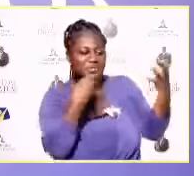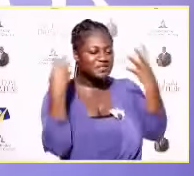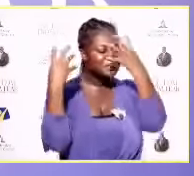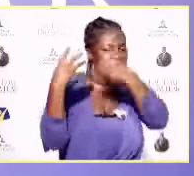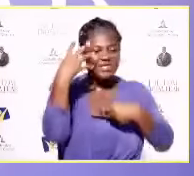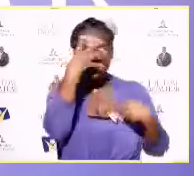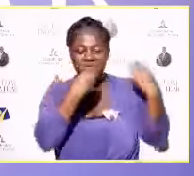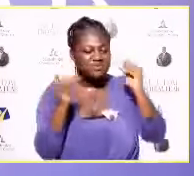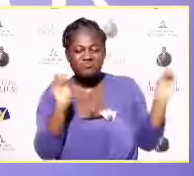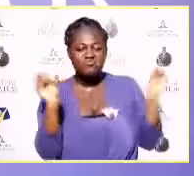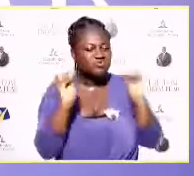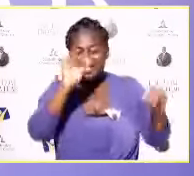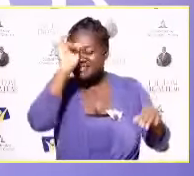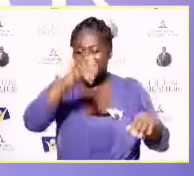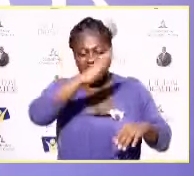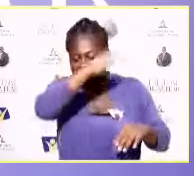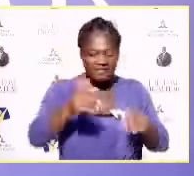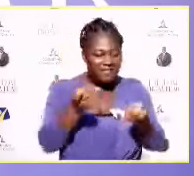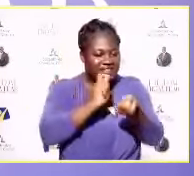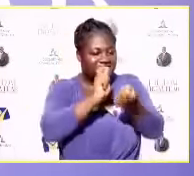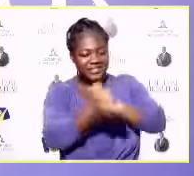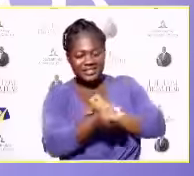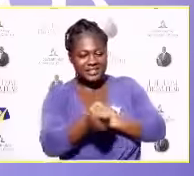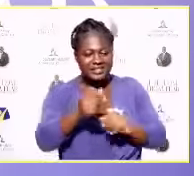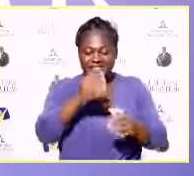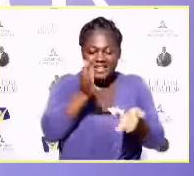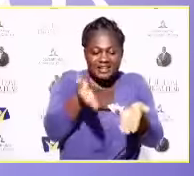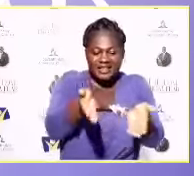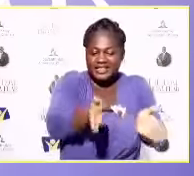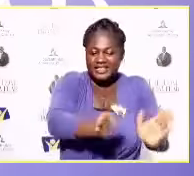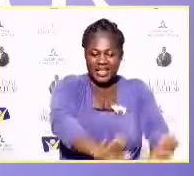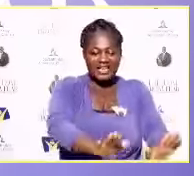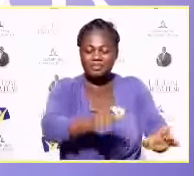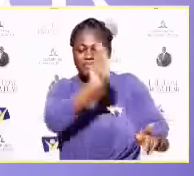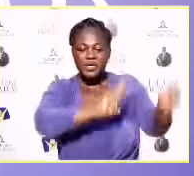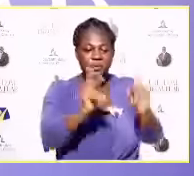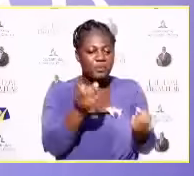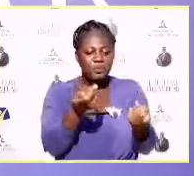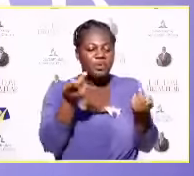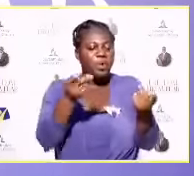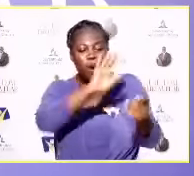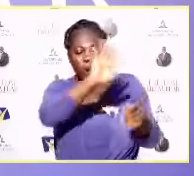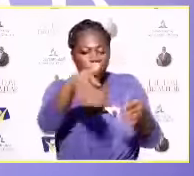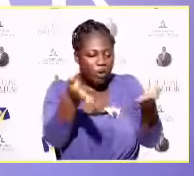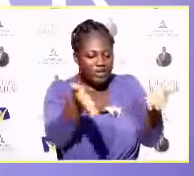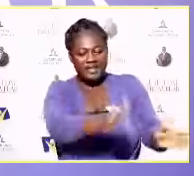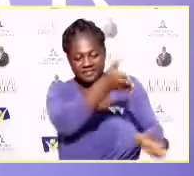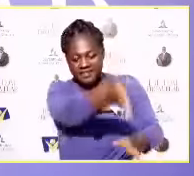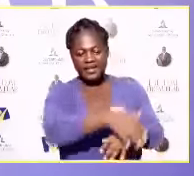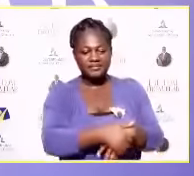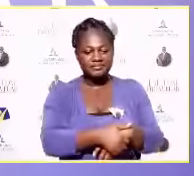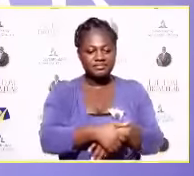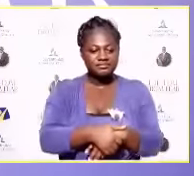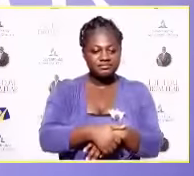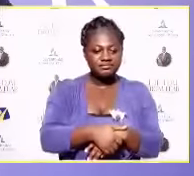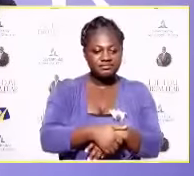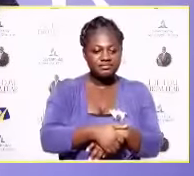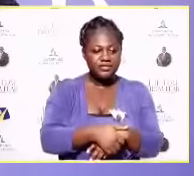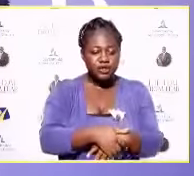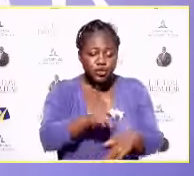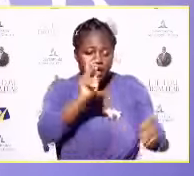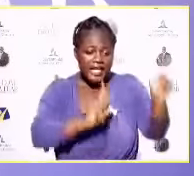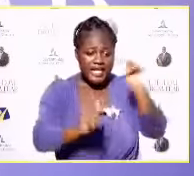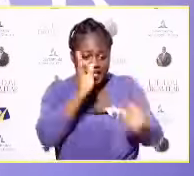not change the fact. There are dead people there. A life contrary to God's